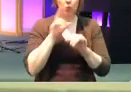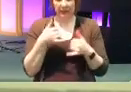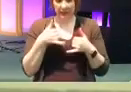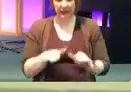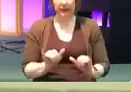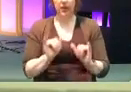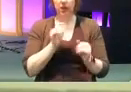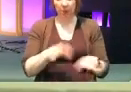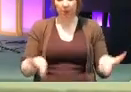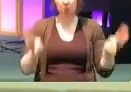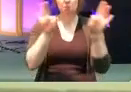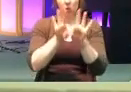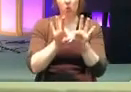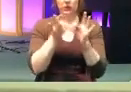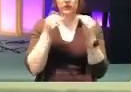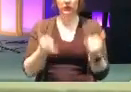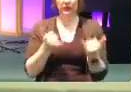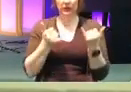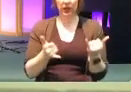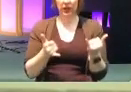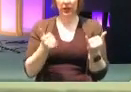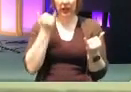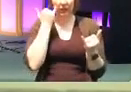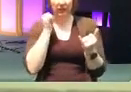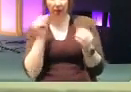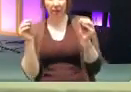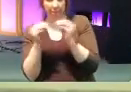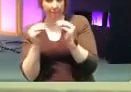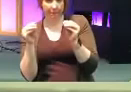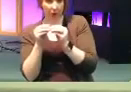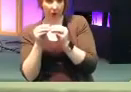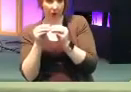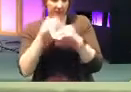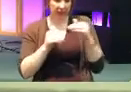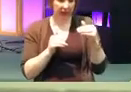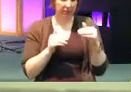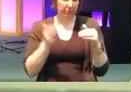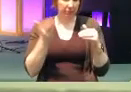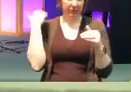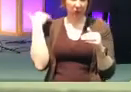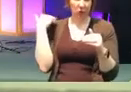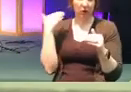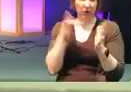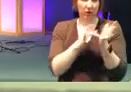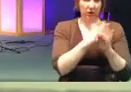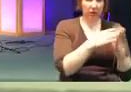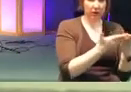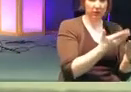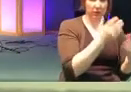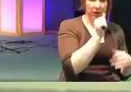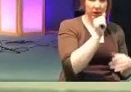as important today, if not more so, than it was in the book of Acts.